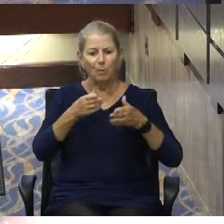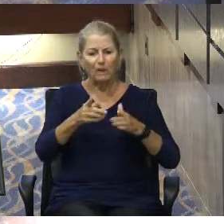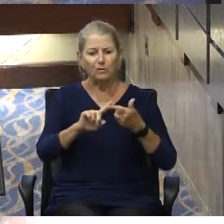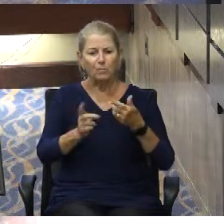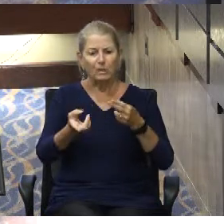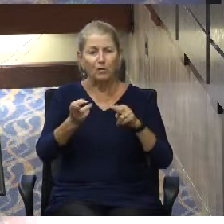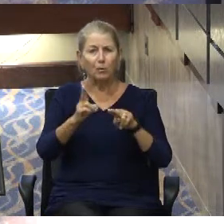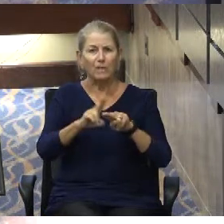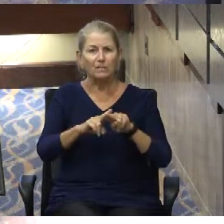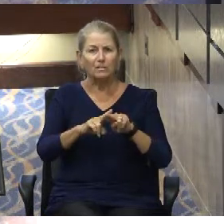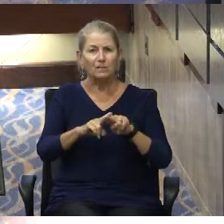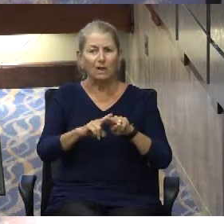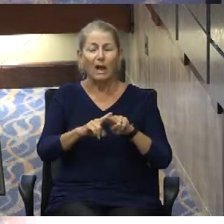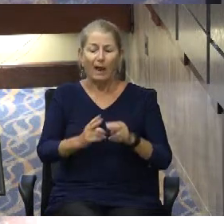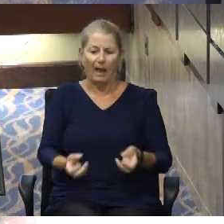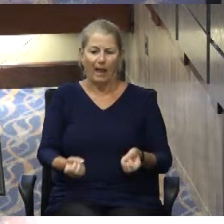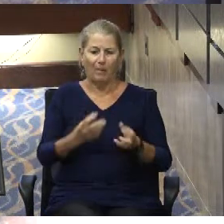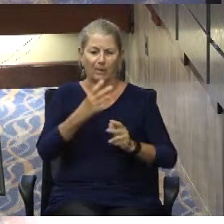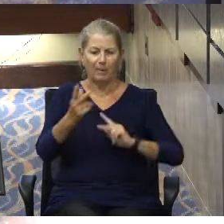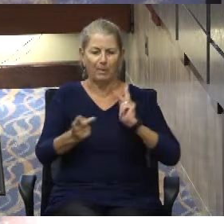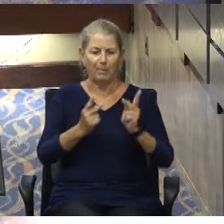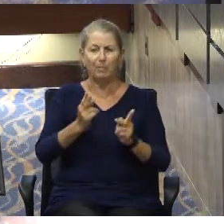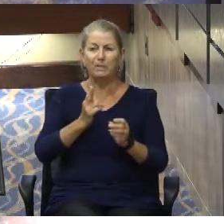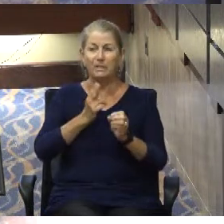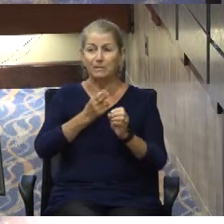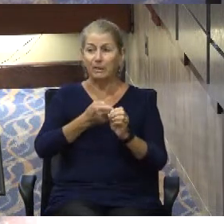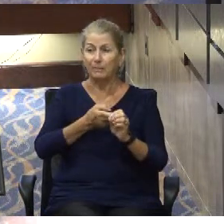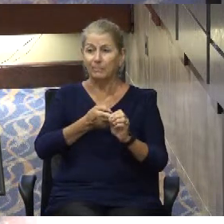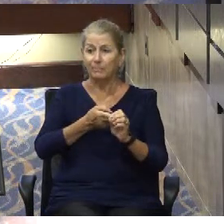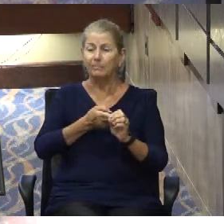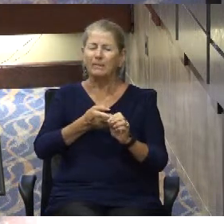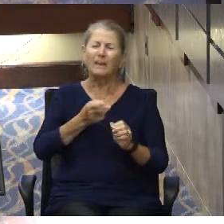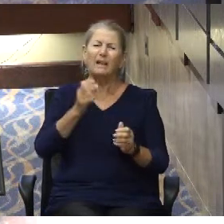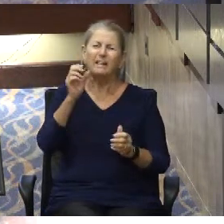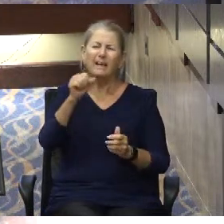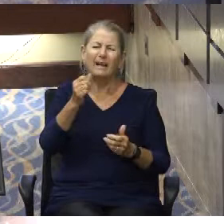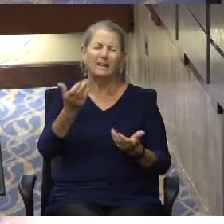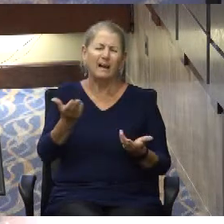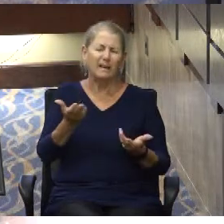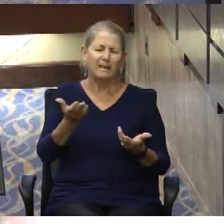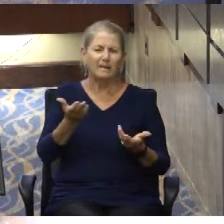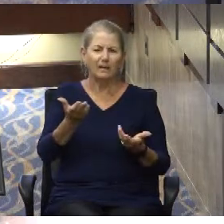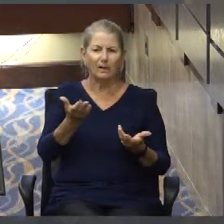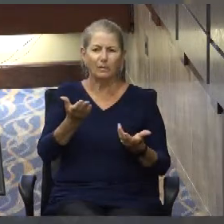the number of participants. Yeah, I just think that even if it's,